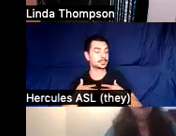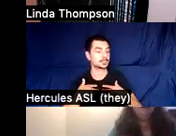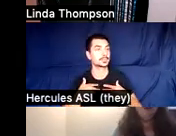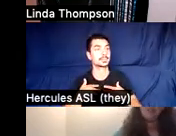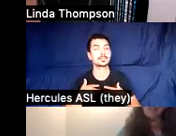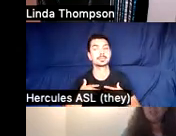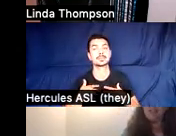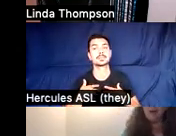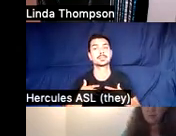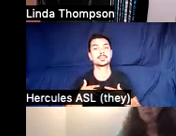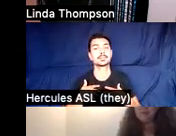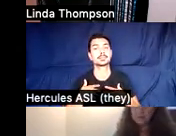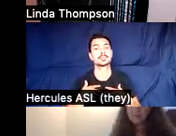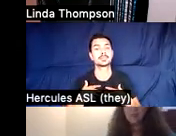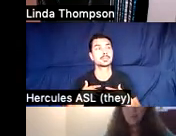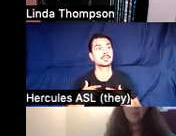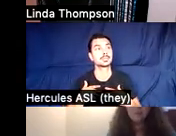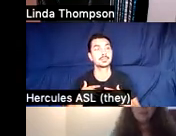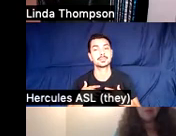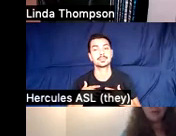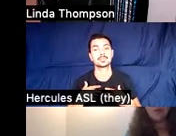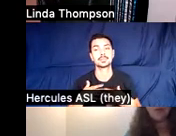And let it out. And just shake it out.